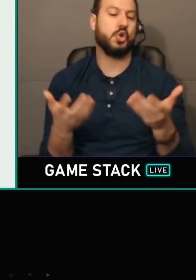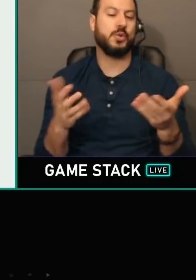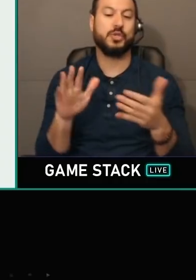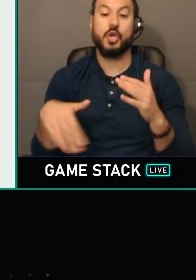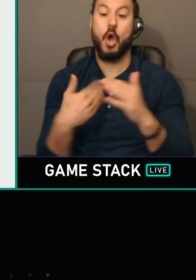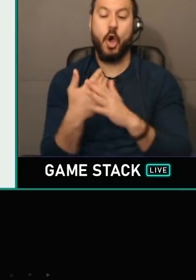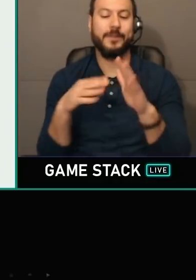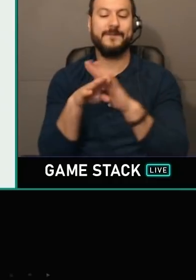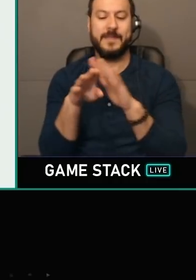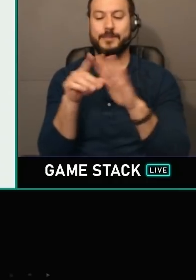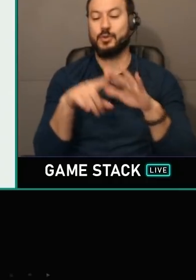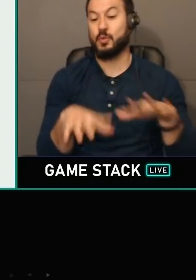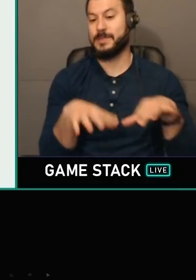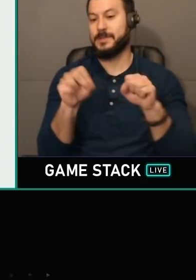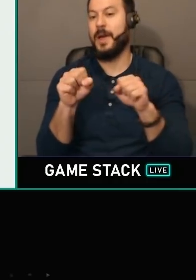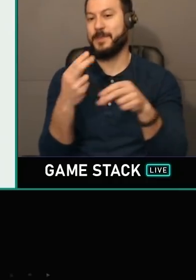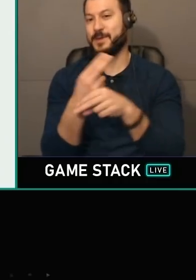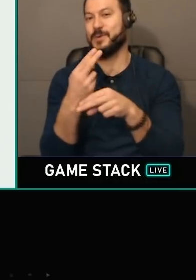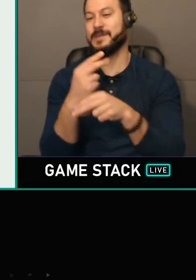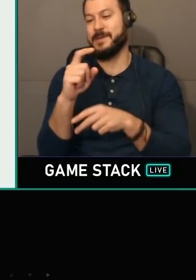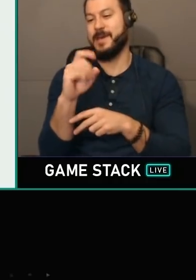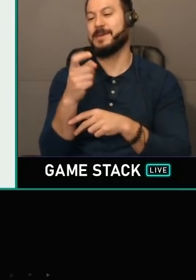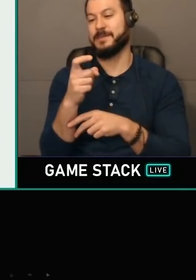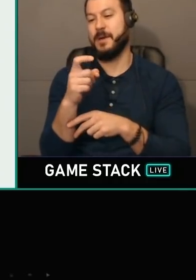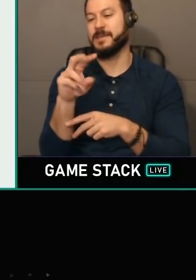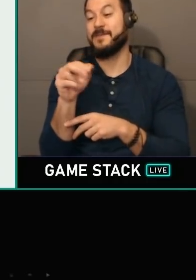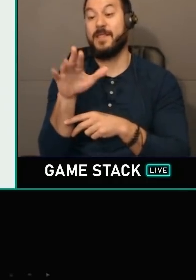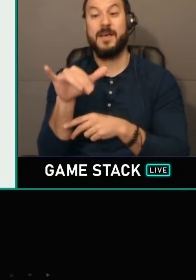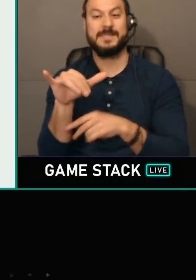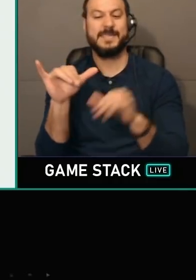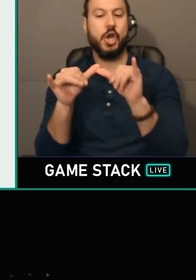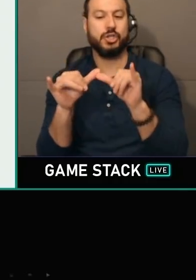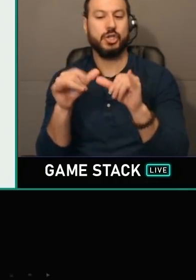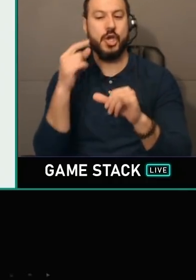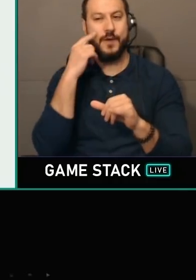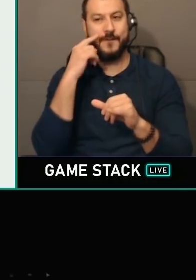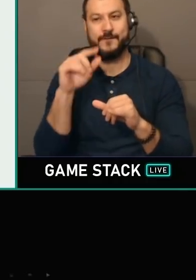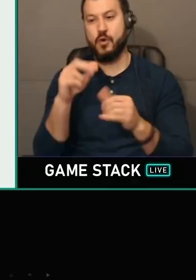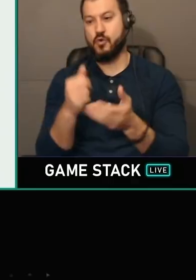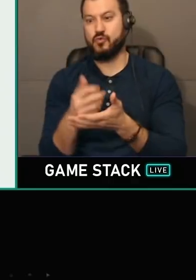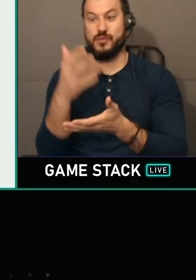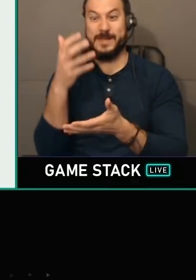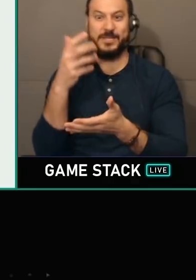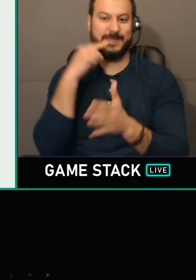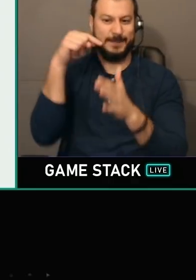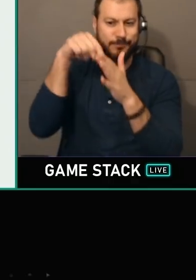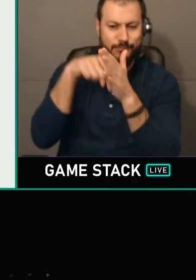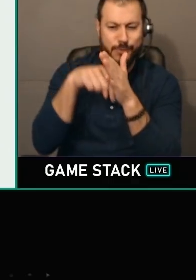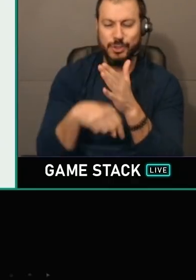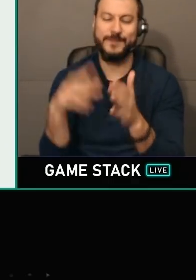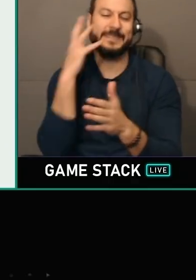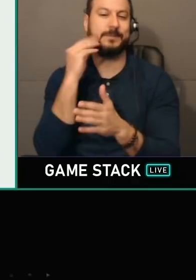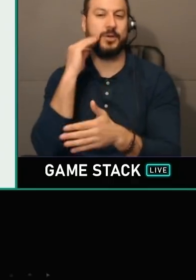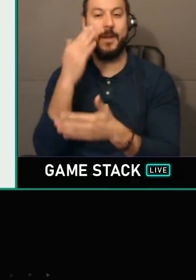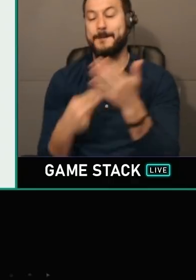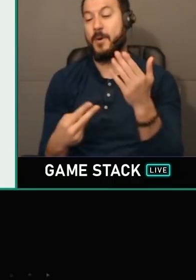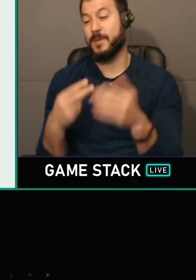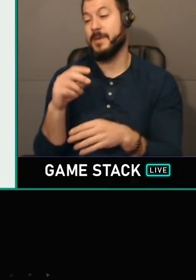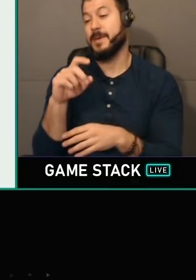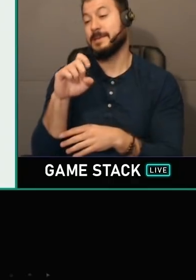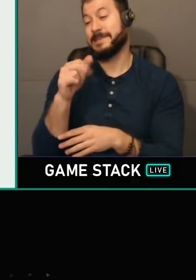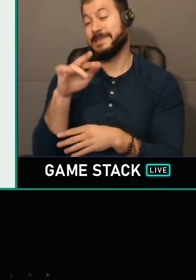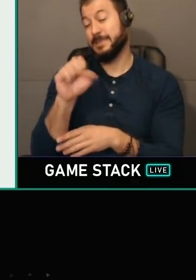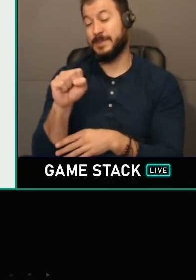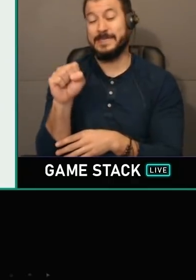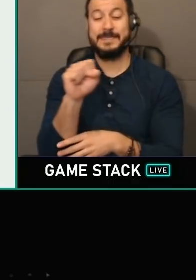to adopt the usage of the Xbox Velocity architecture for rich, immersive experiences on both the Xbox Series